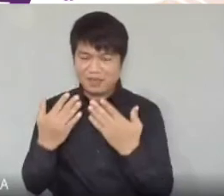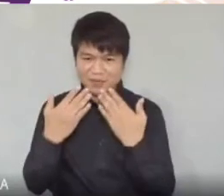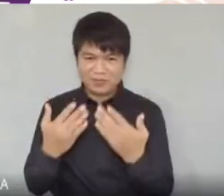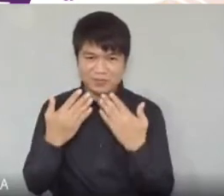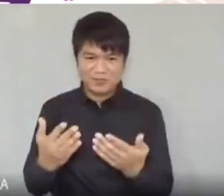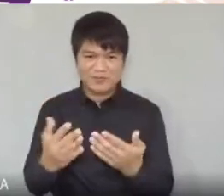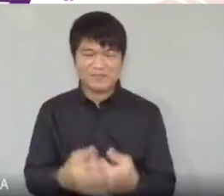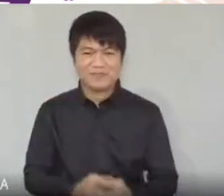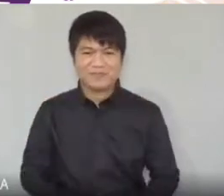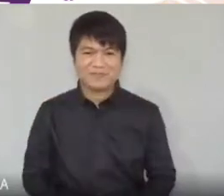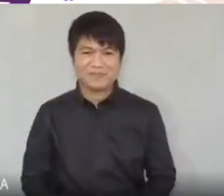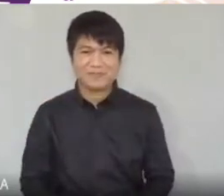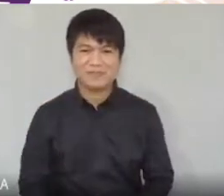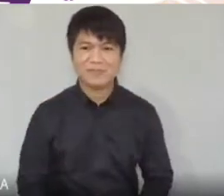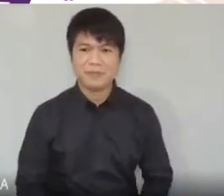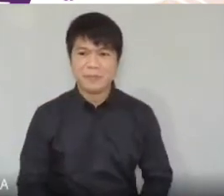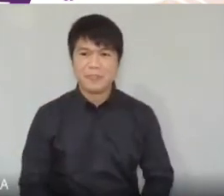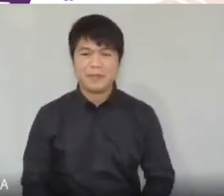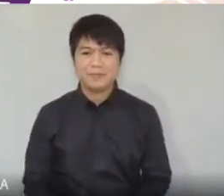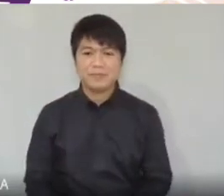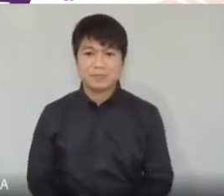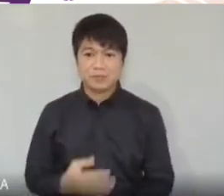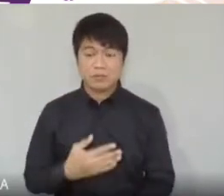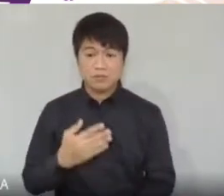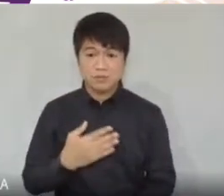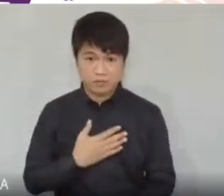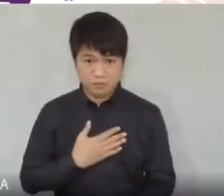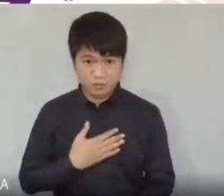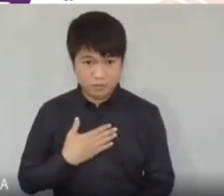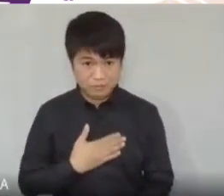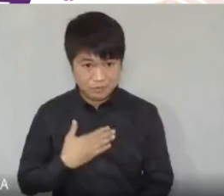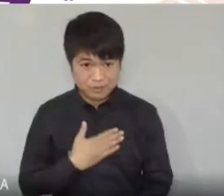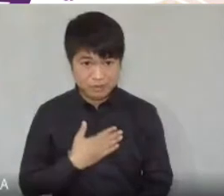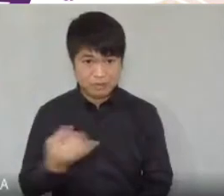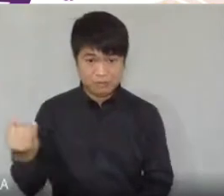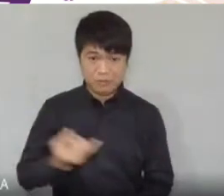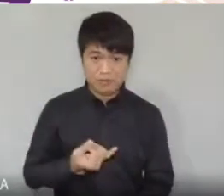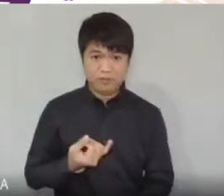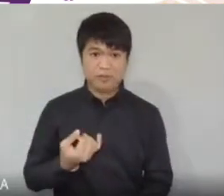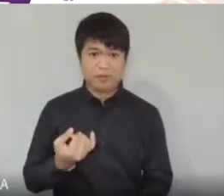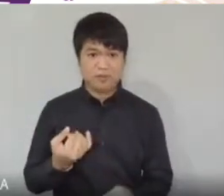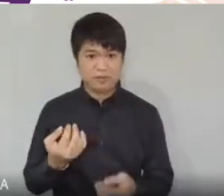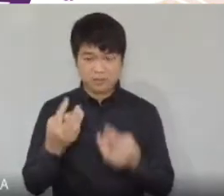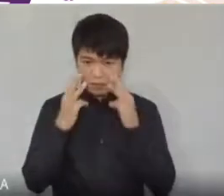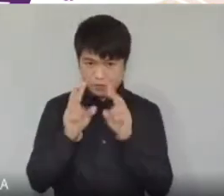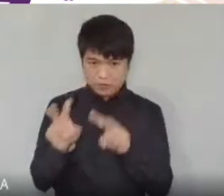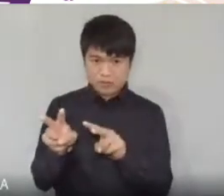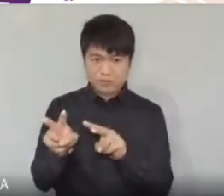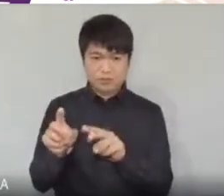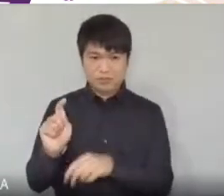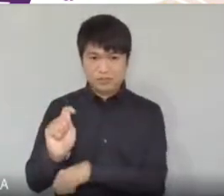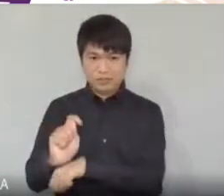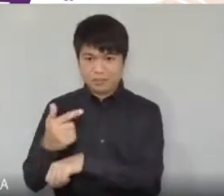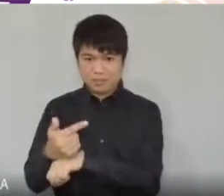sila especially for their this telehealth initiatives and the many work they're doing in Taguig. And we will be posting that in